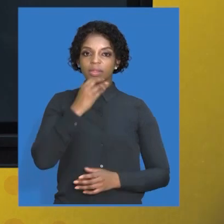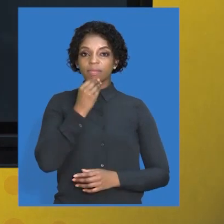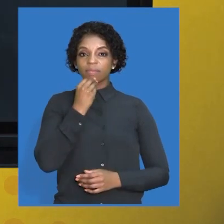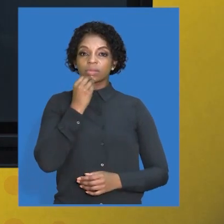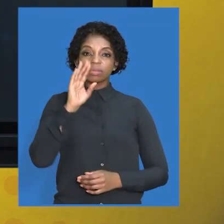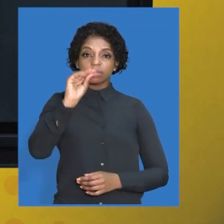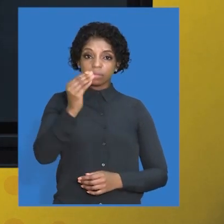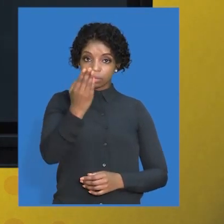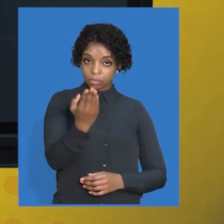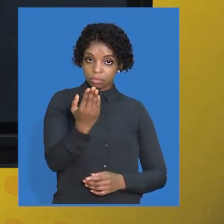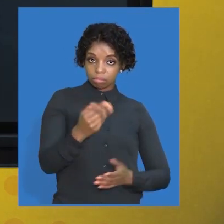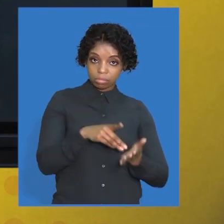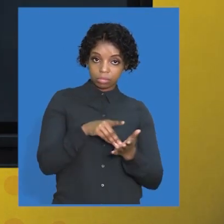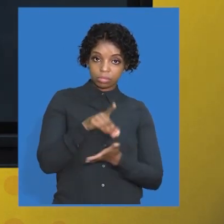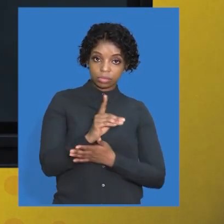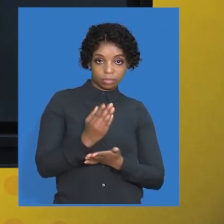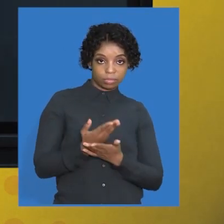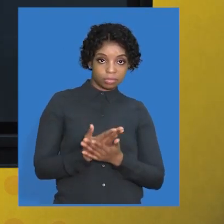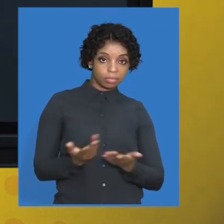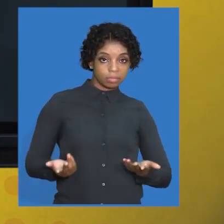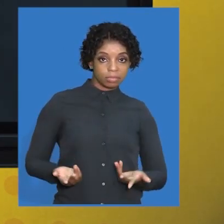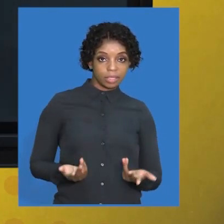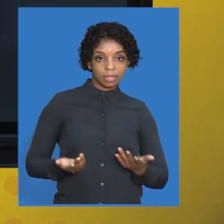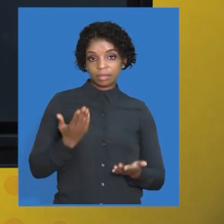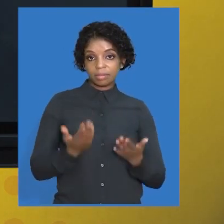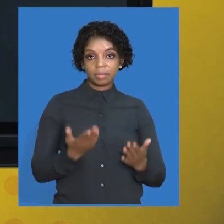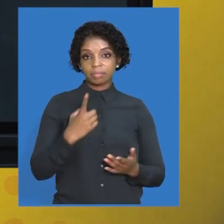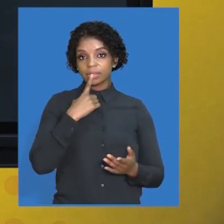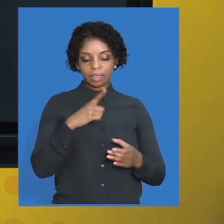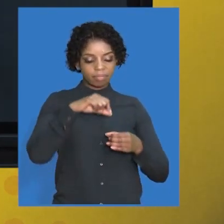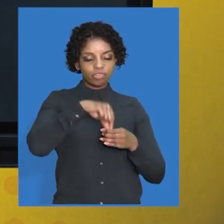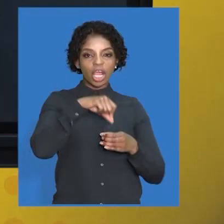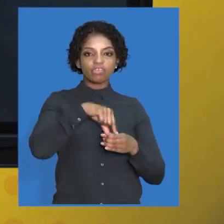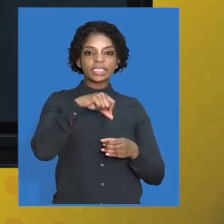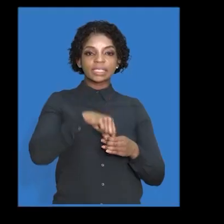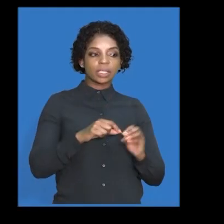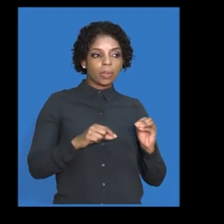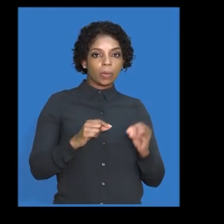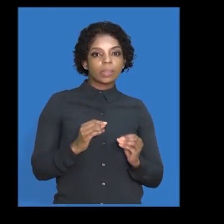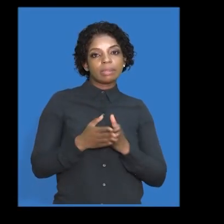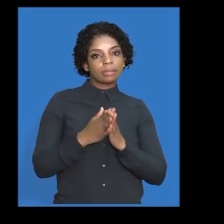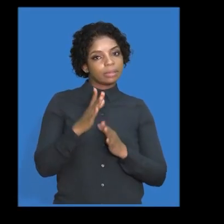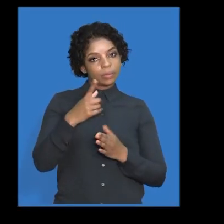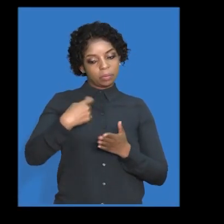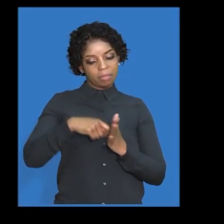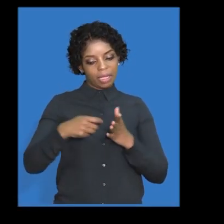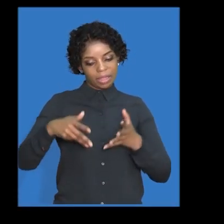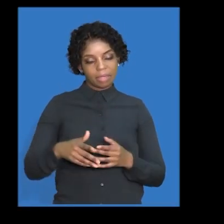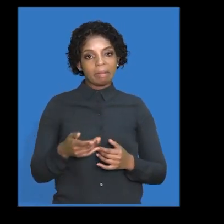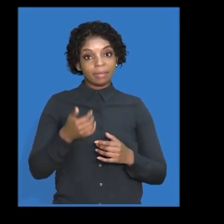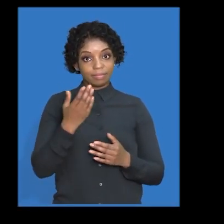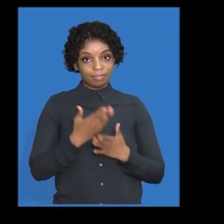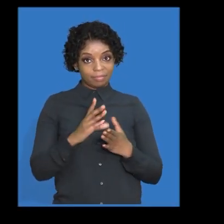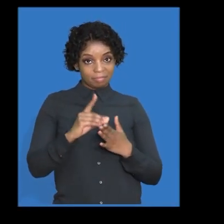if you want to donate to their respective charities, which is the